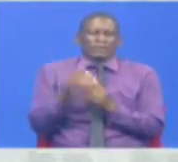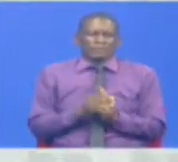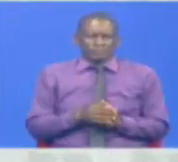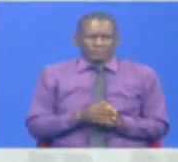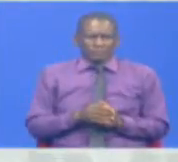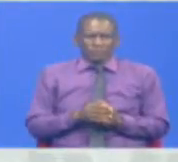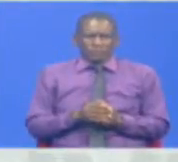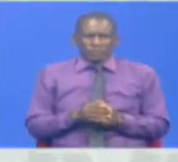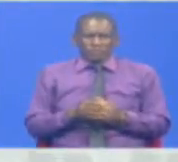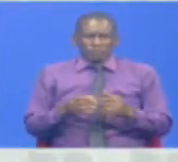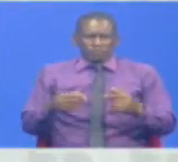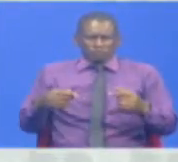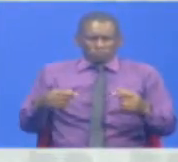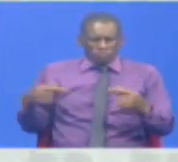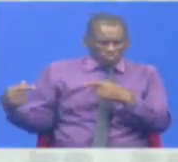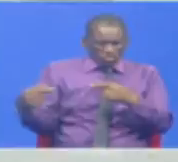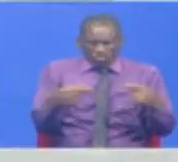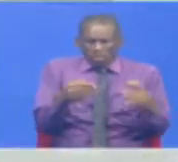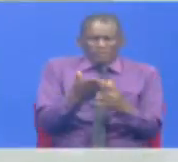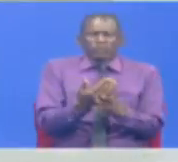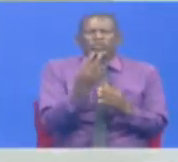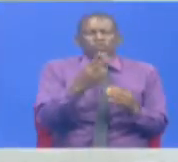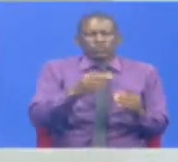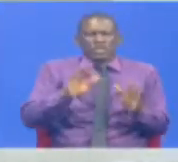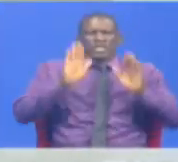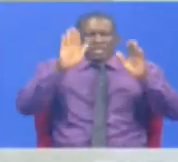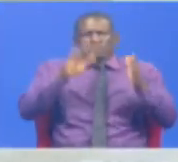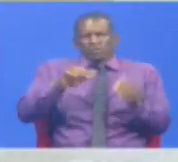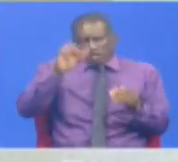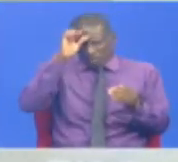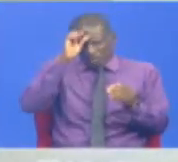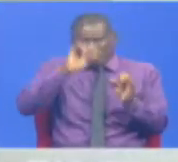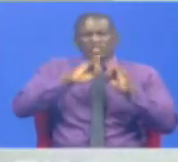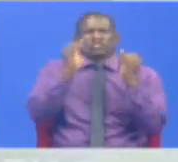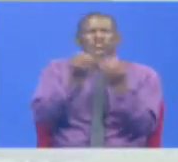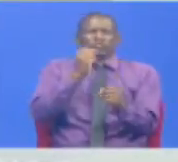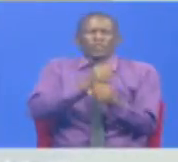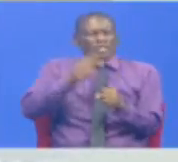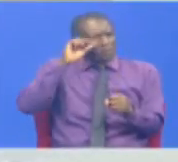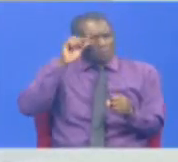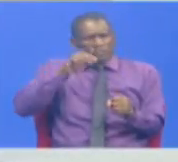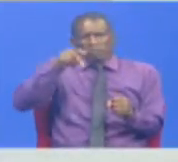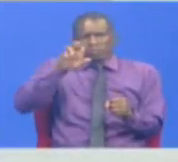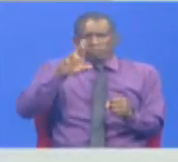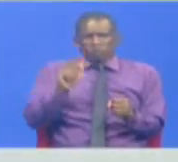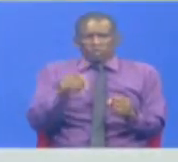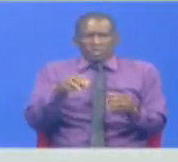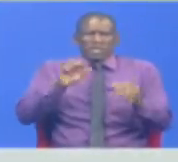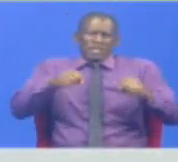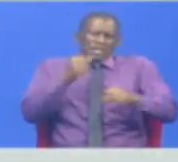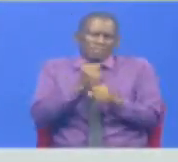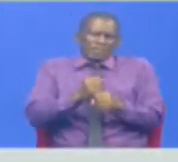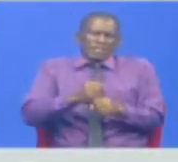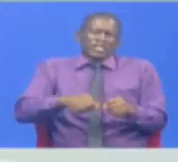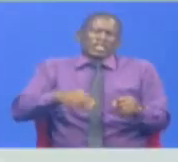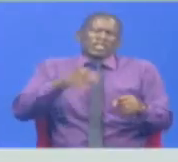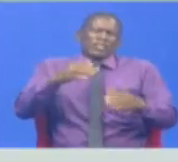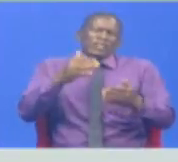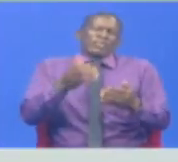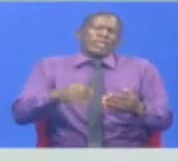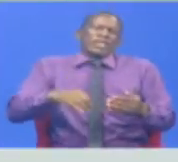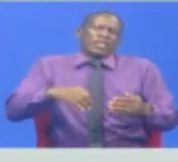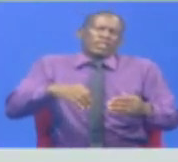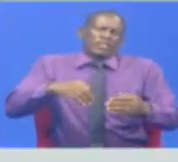Supremacy battles between two critical government agencies operating at the Mombasa port could have led to the saturation of substandard COVID-19 related